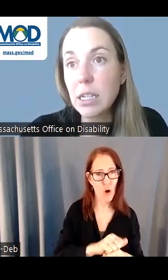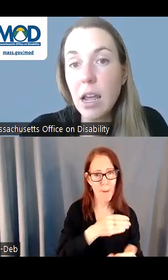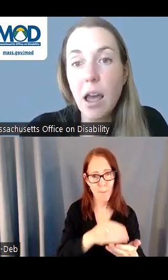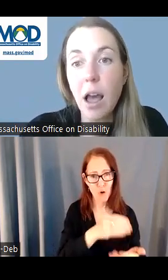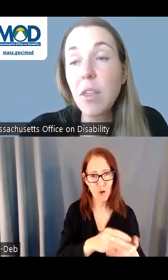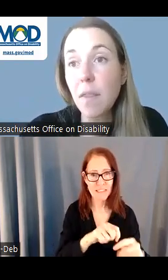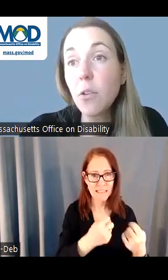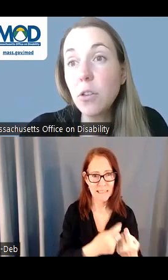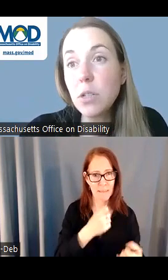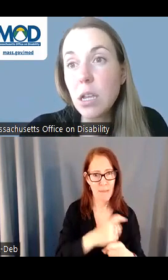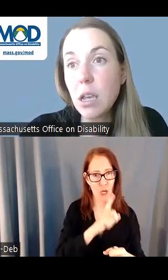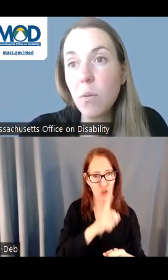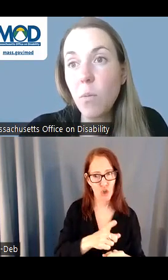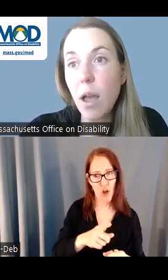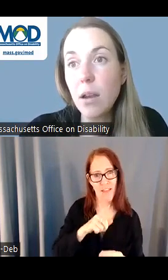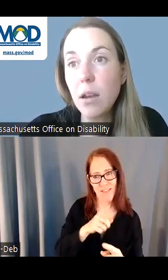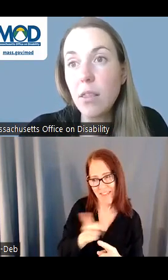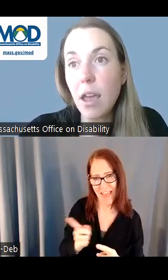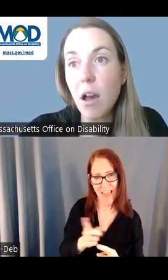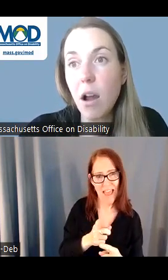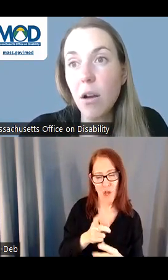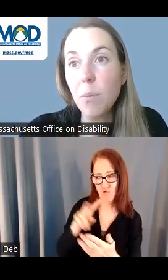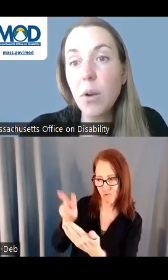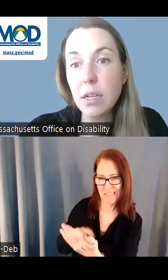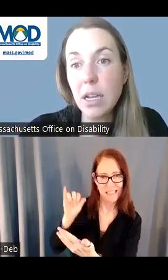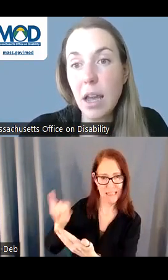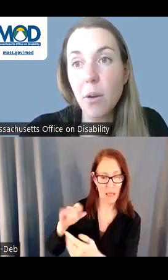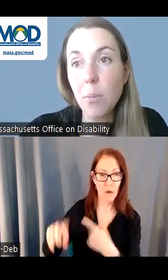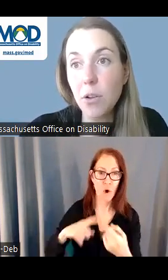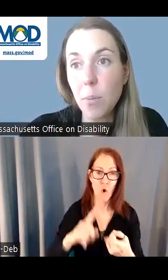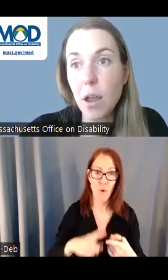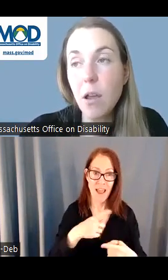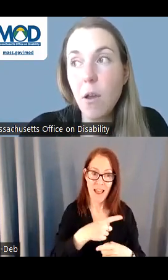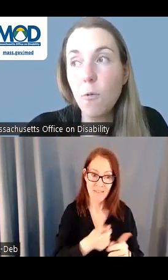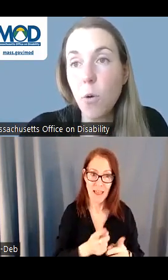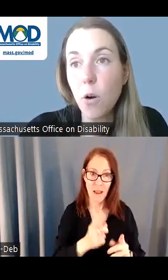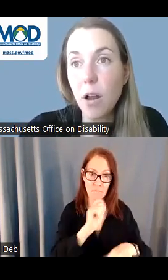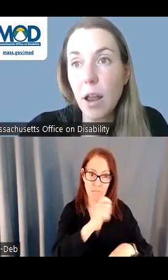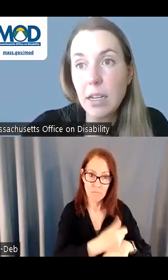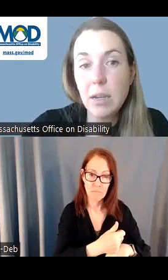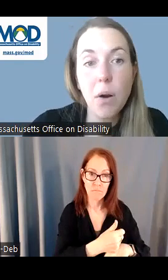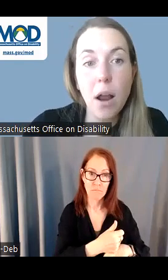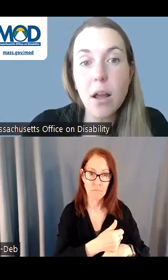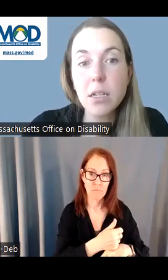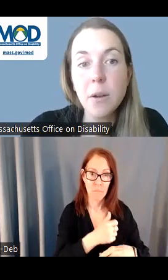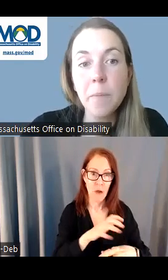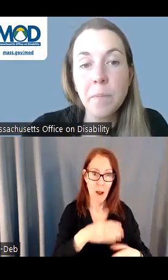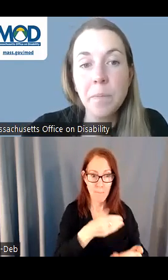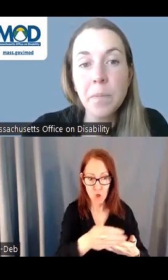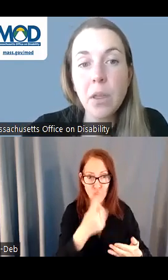exists and that they're using it when they are putting together a procurement for an IT